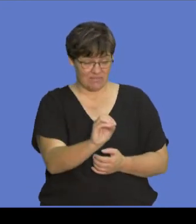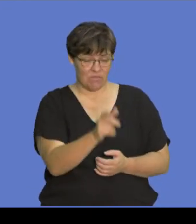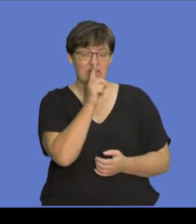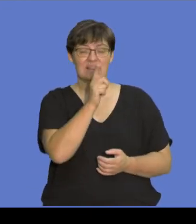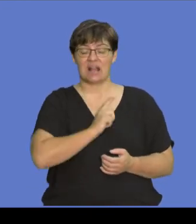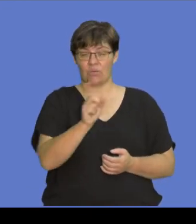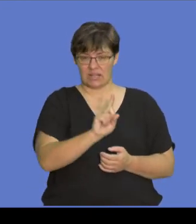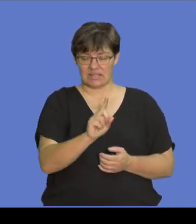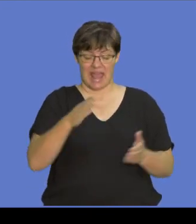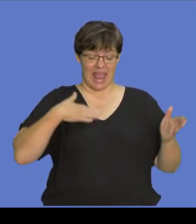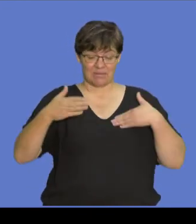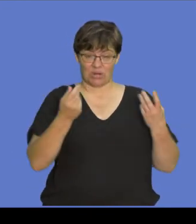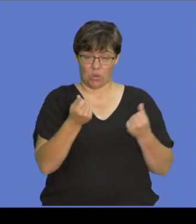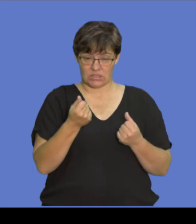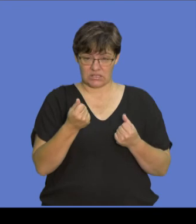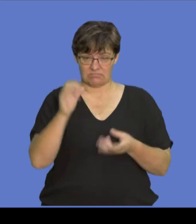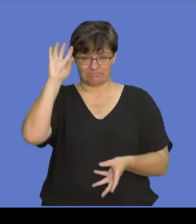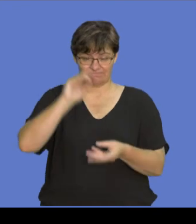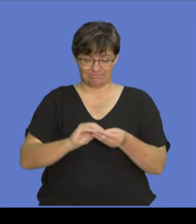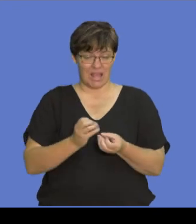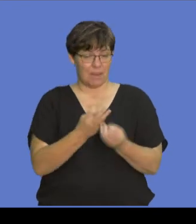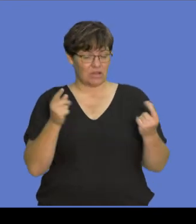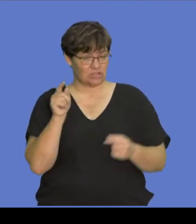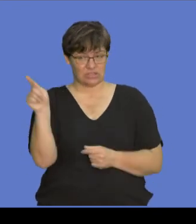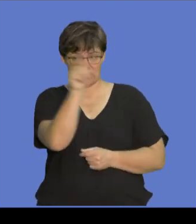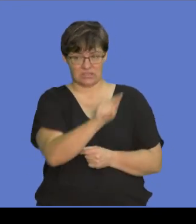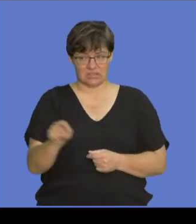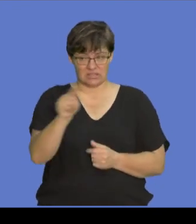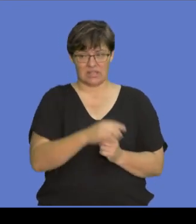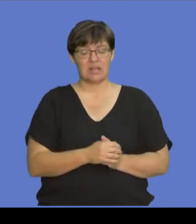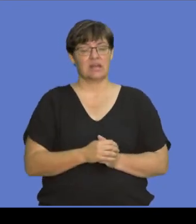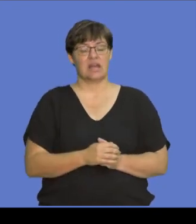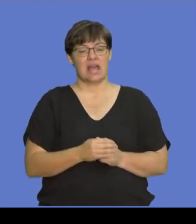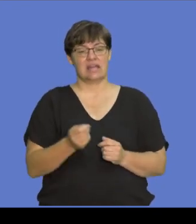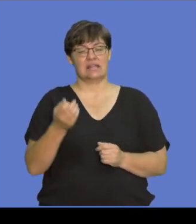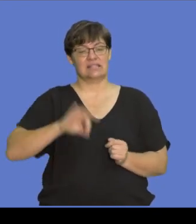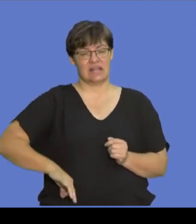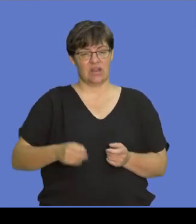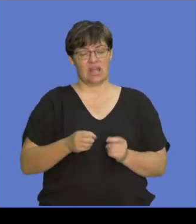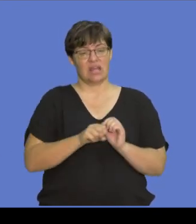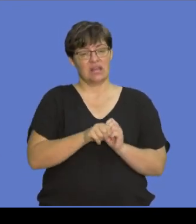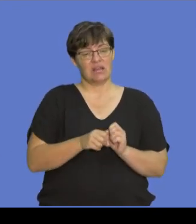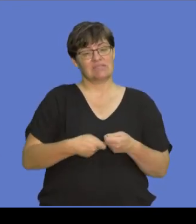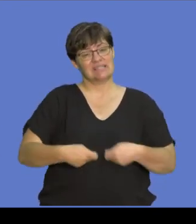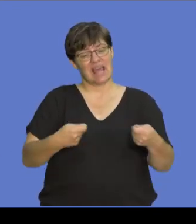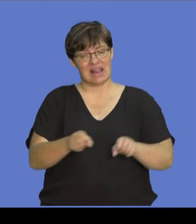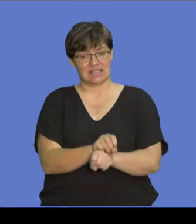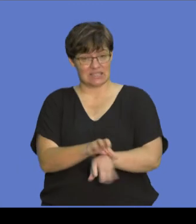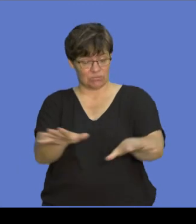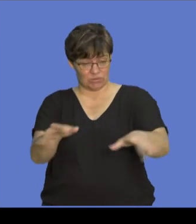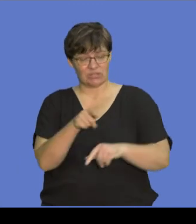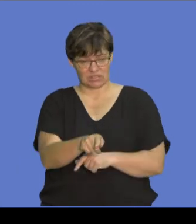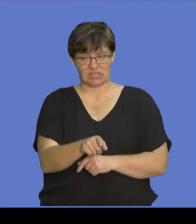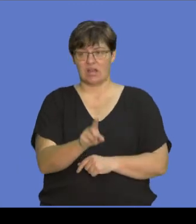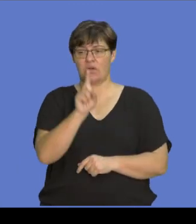admin cost amounts to that figure, and your selling and distribution cost amounts to the 144,000, and your admin